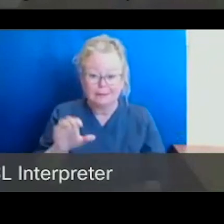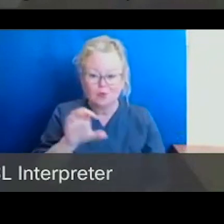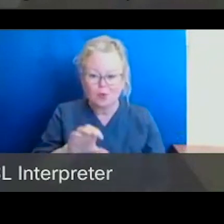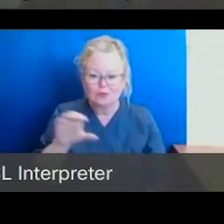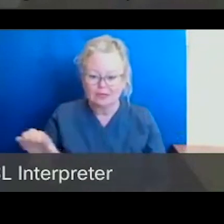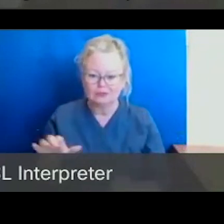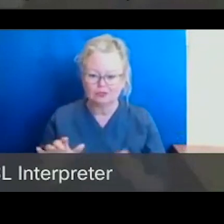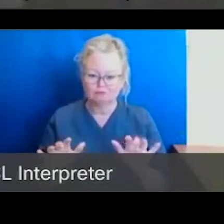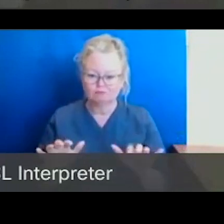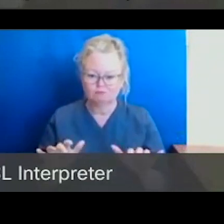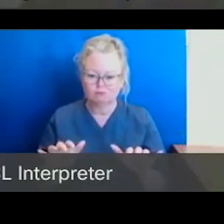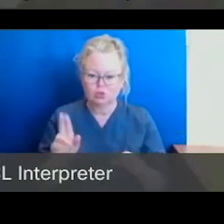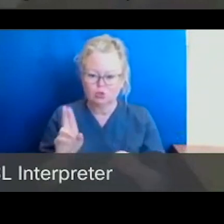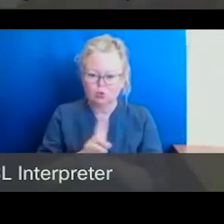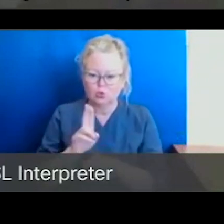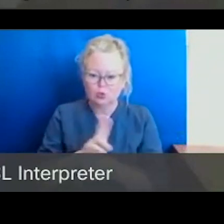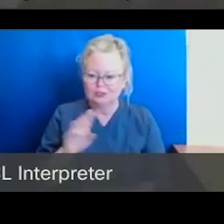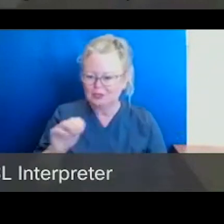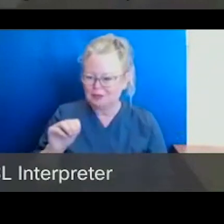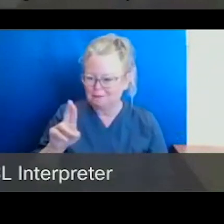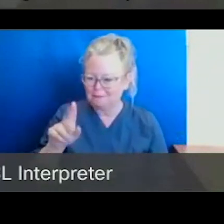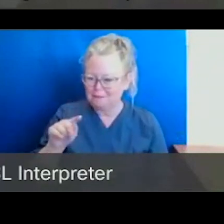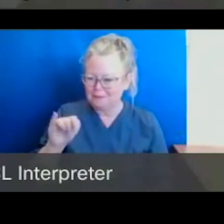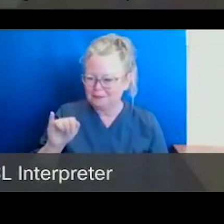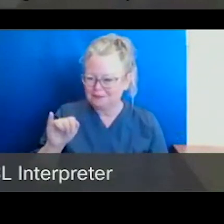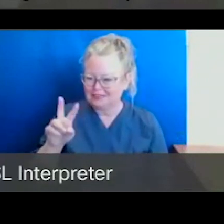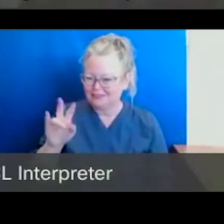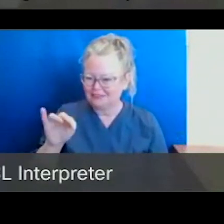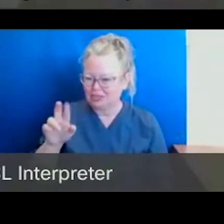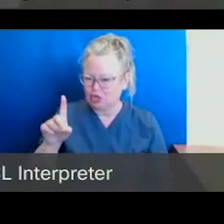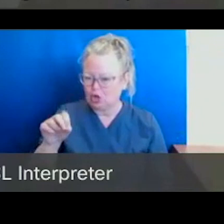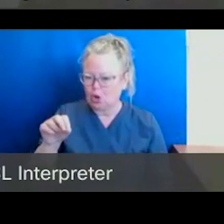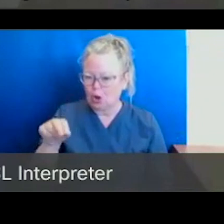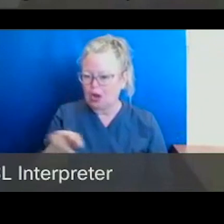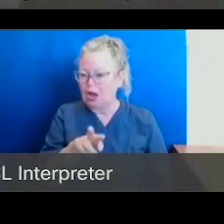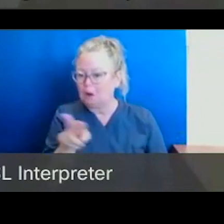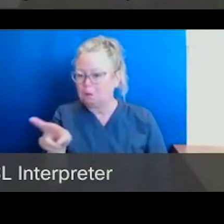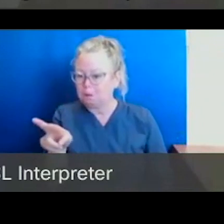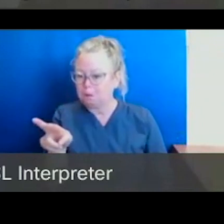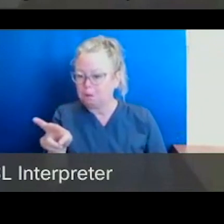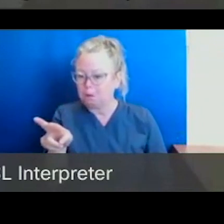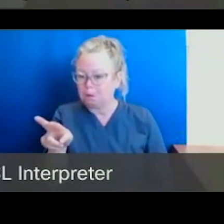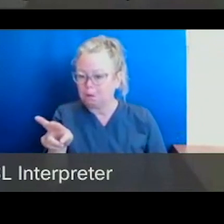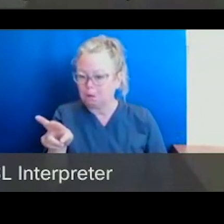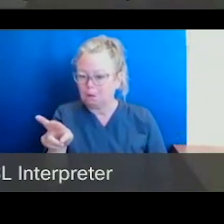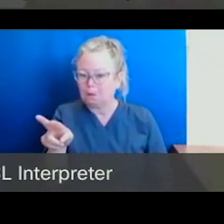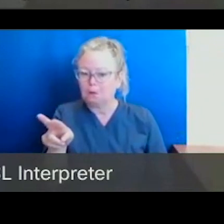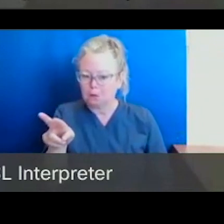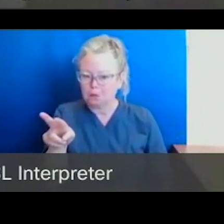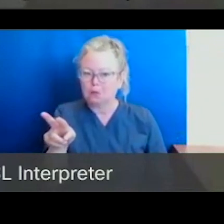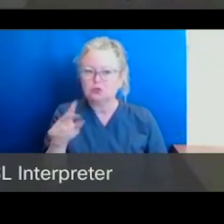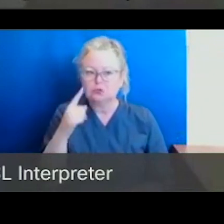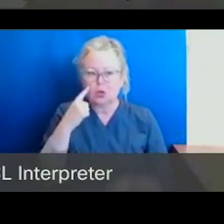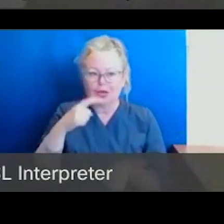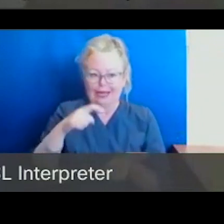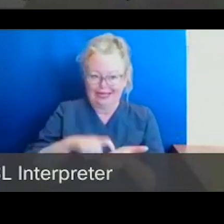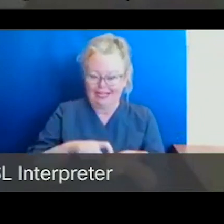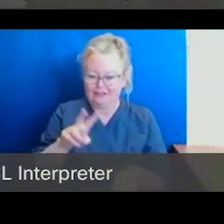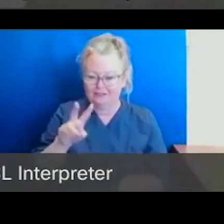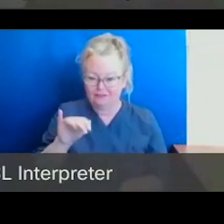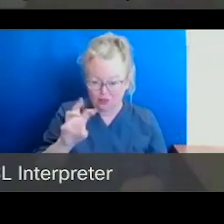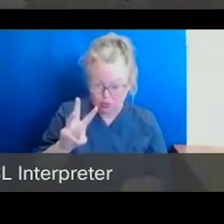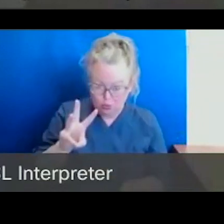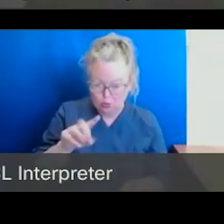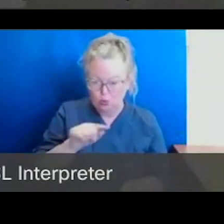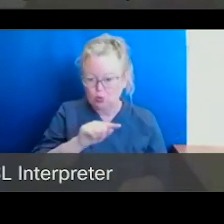view box to see the closed captioning. In that box, you will need to, you can enter the